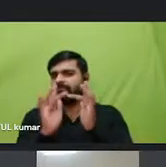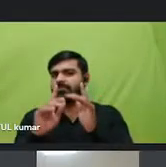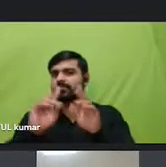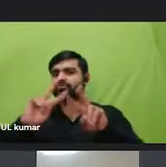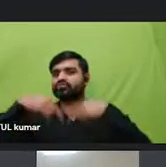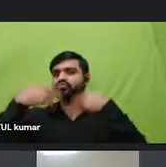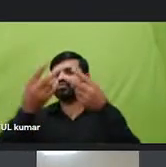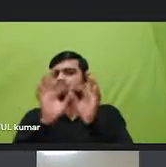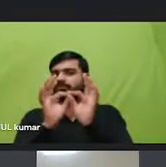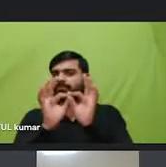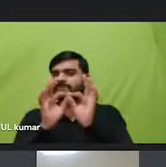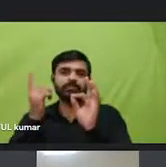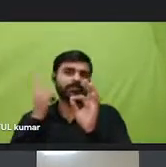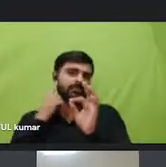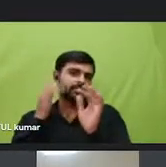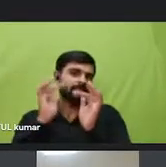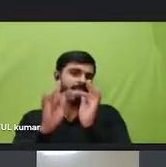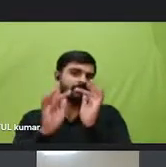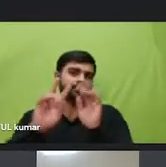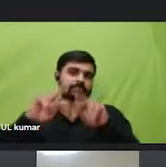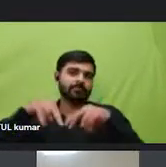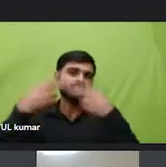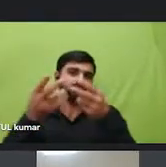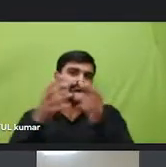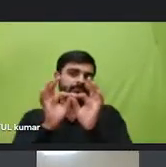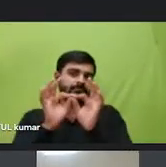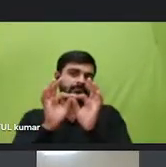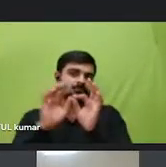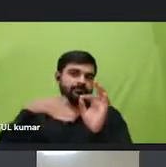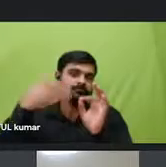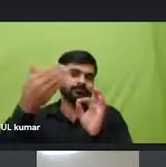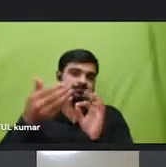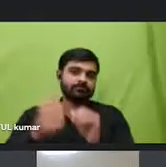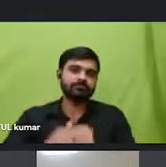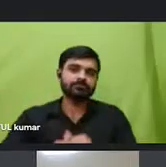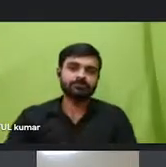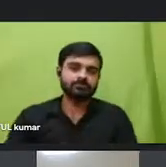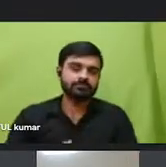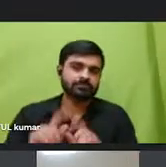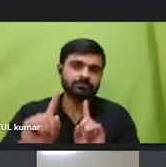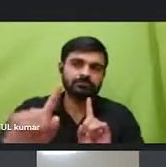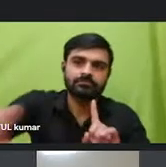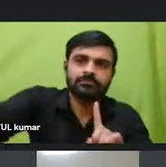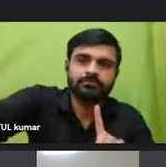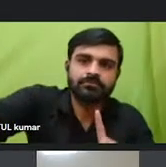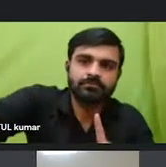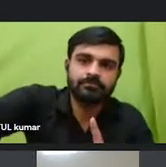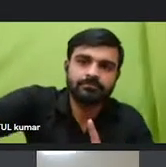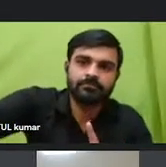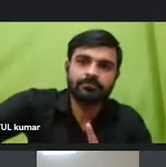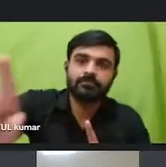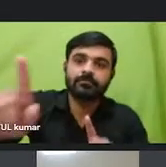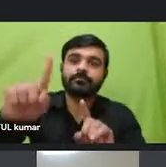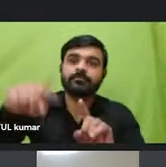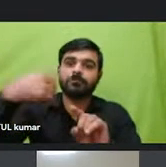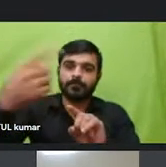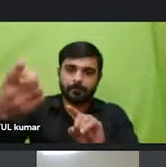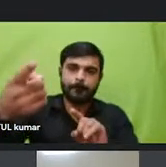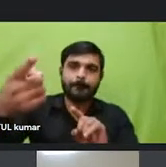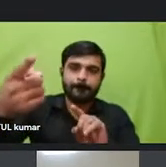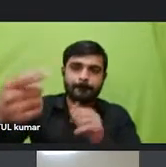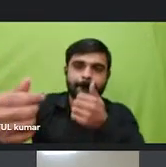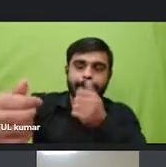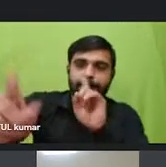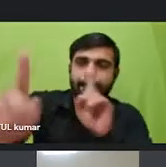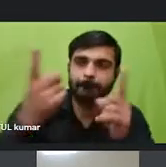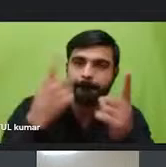that. So that sound is not iconic, although the gesture of grasping something is. So we